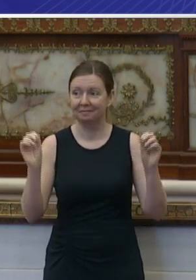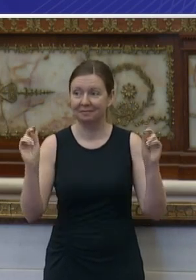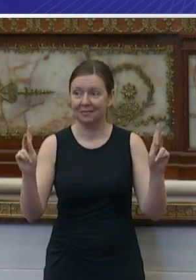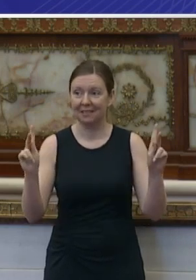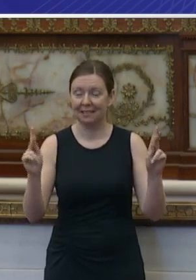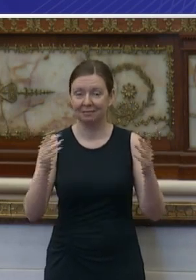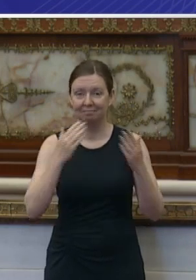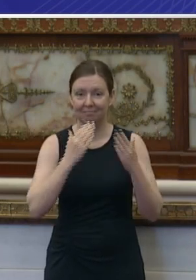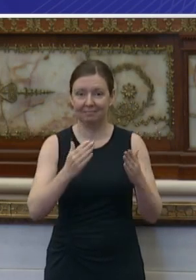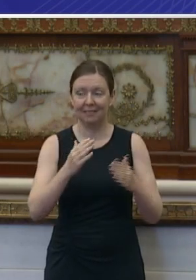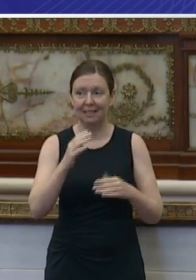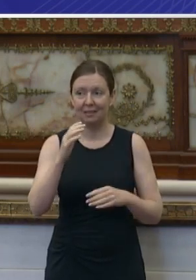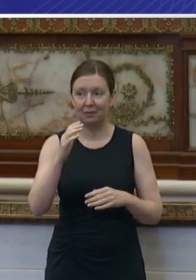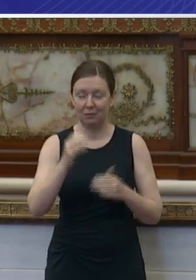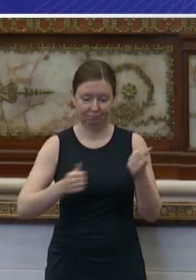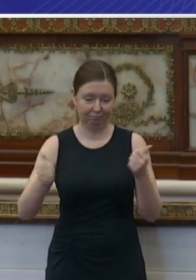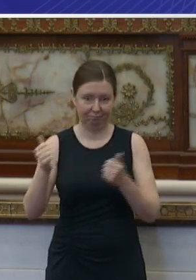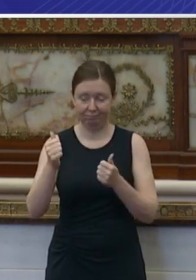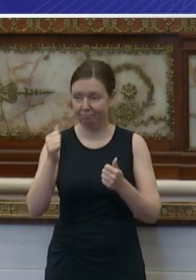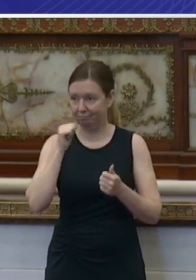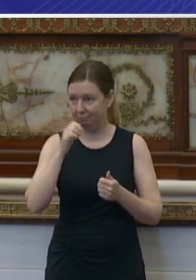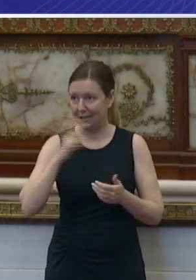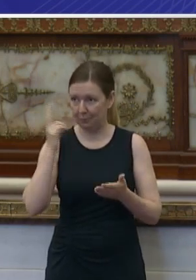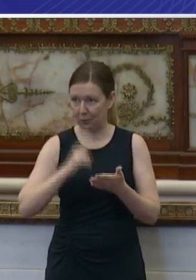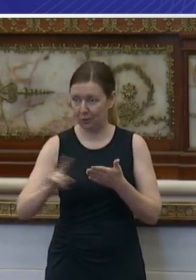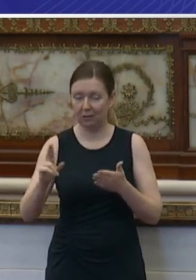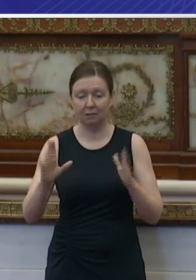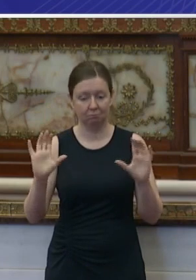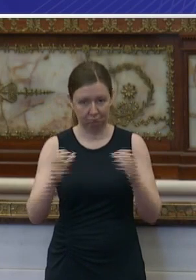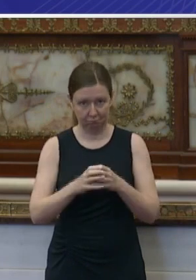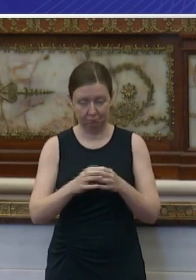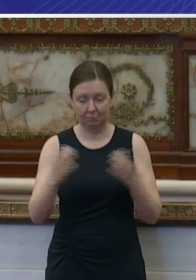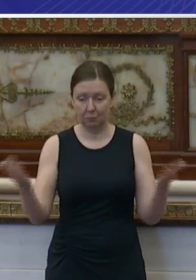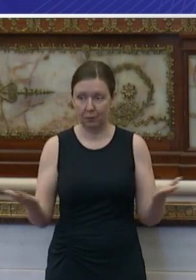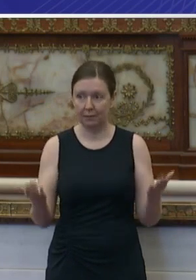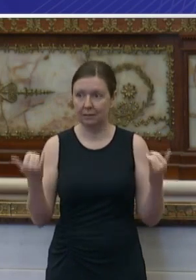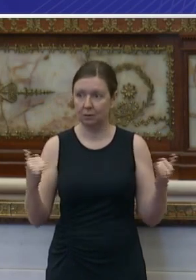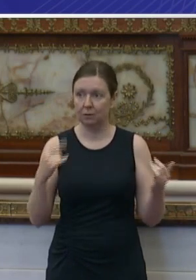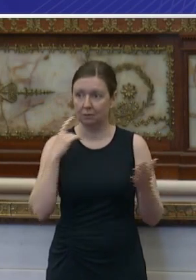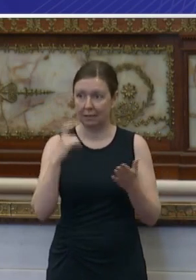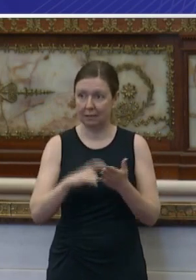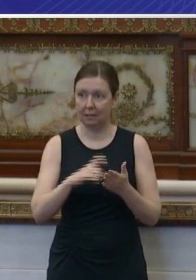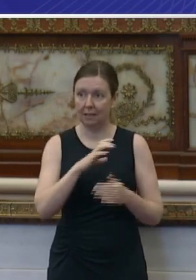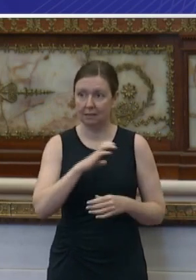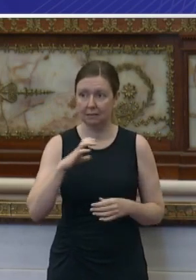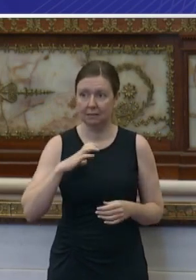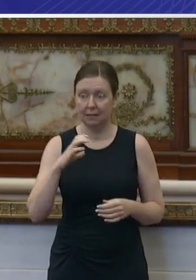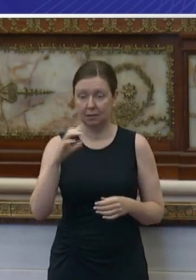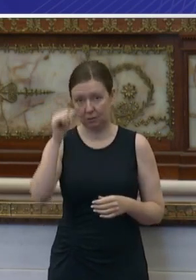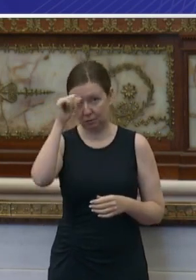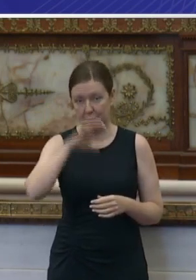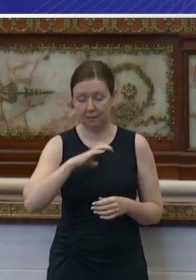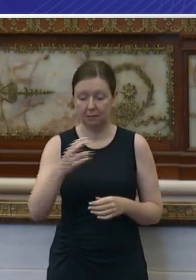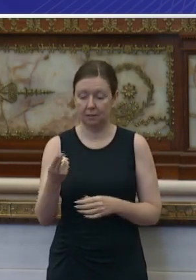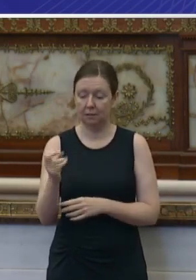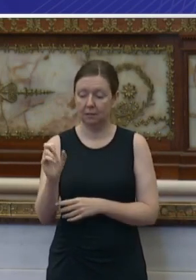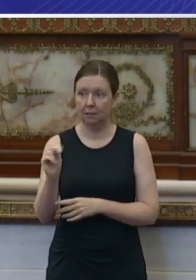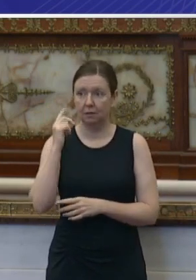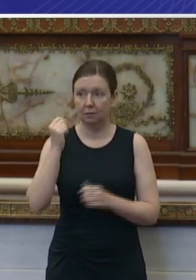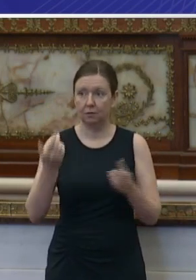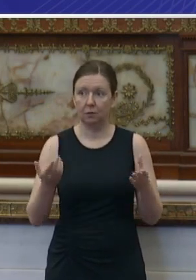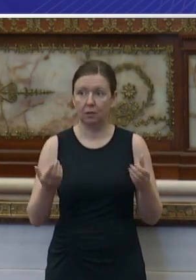Okay. Thank you, Madam Clerk. A quorum of committee members is present. The chair now recognizes Councilman Heenan for a